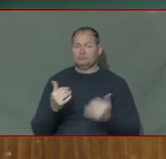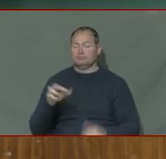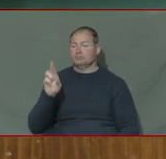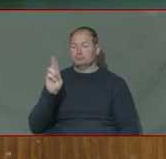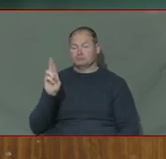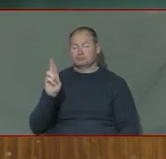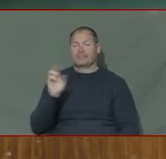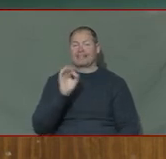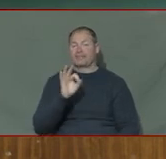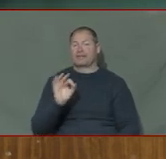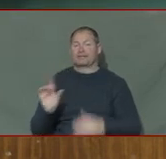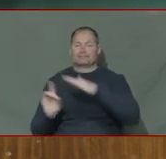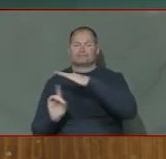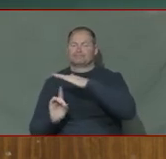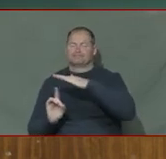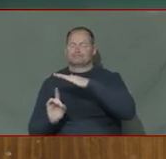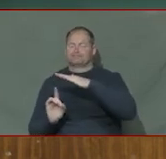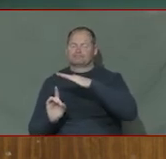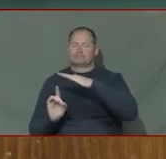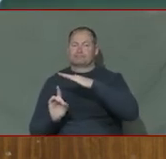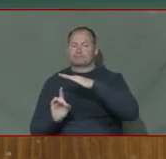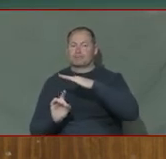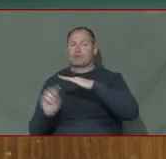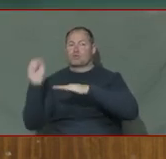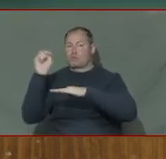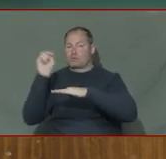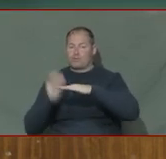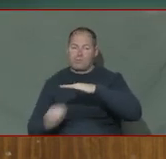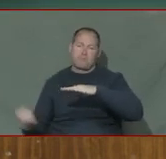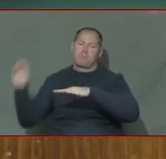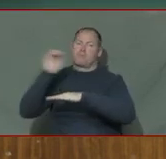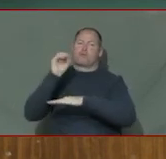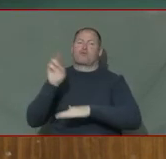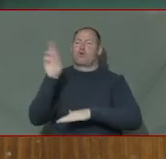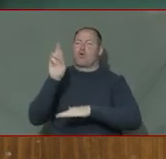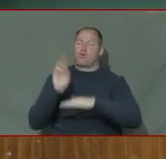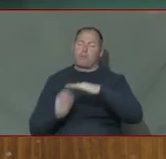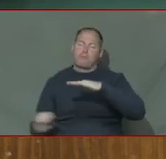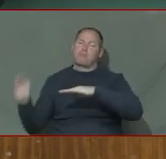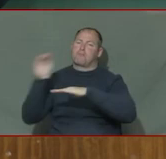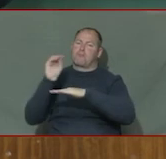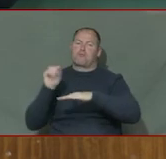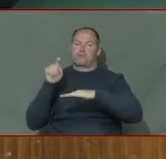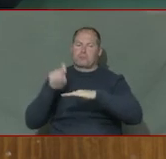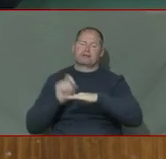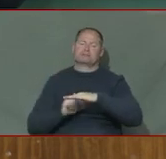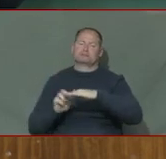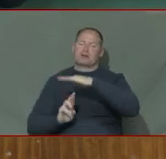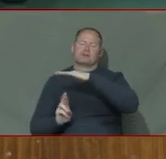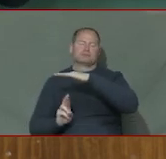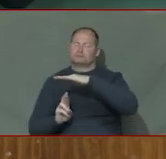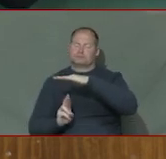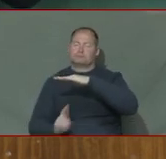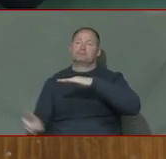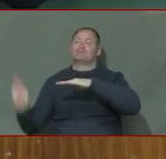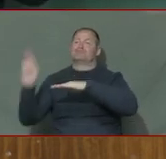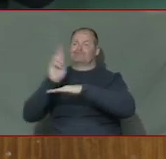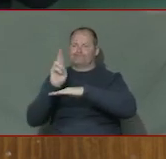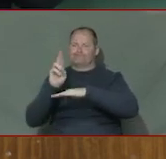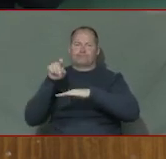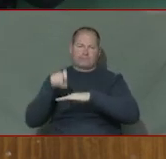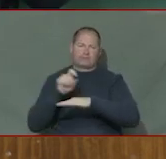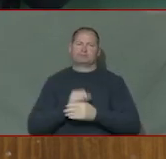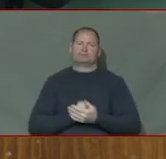the denominator, so I need to take it to the numerator. So a here is equal to 2 pi radius squared